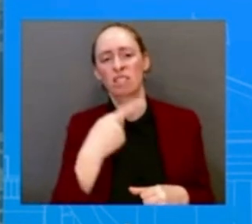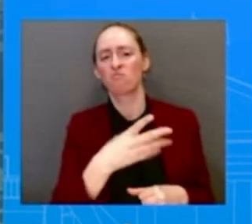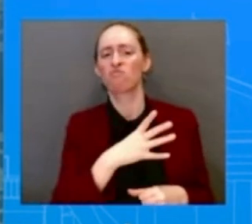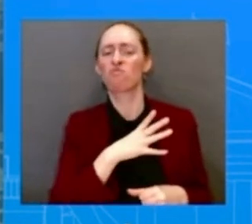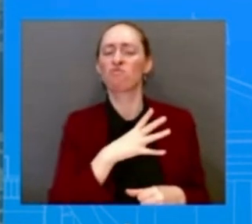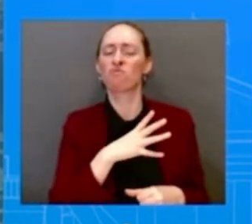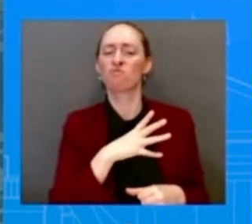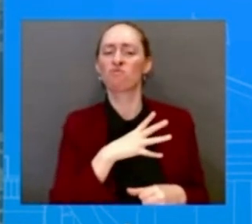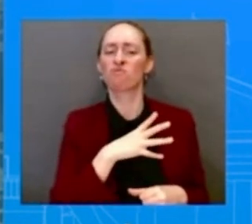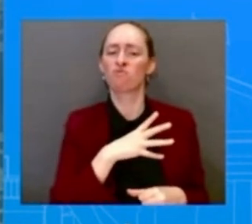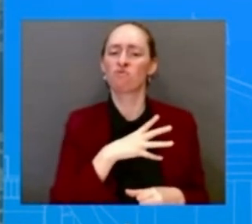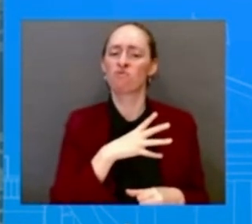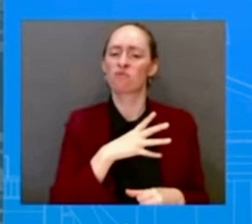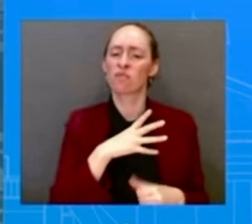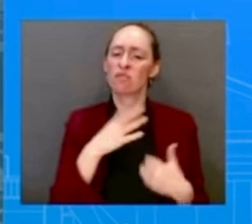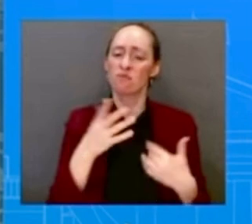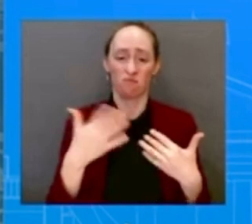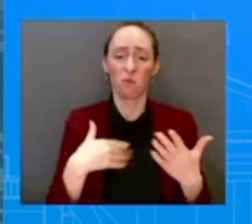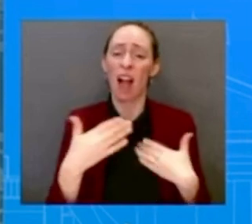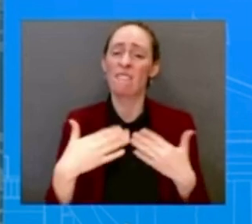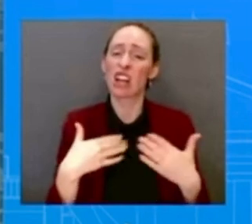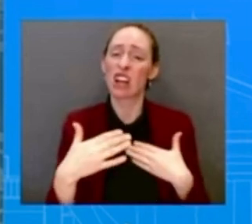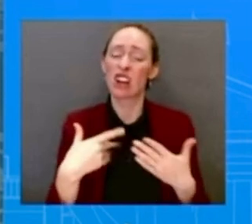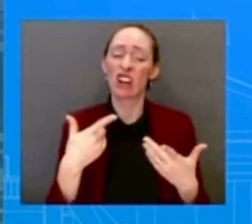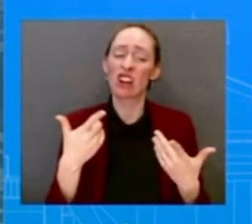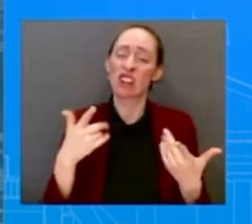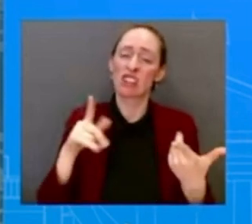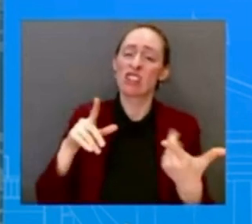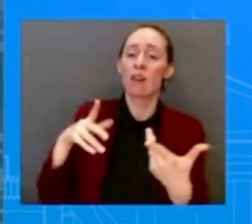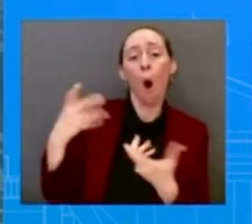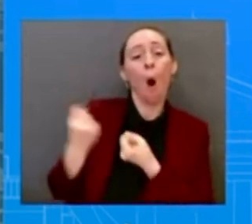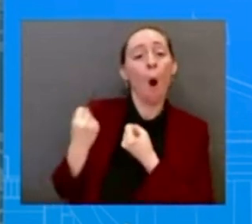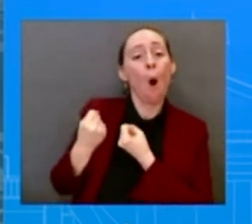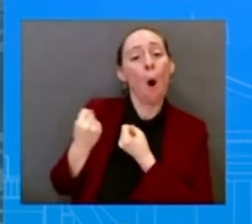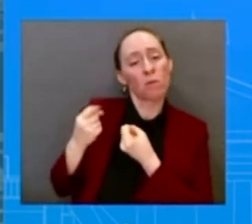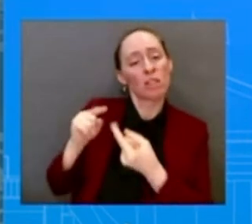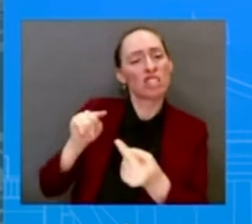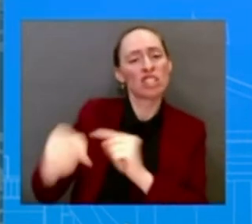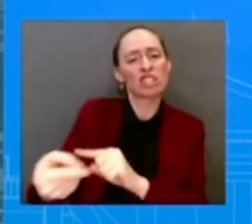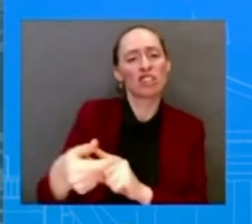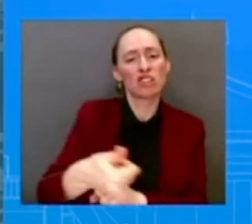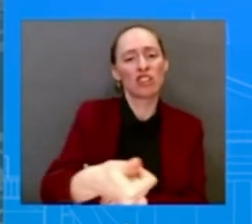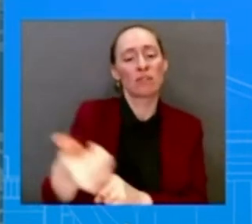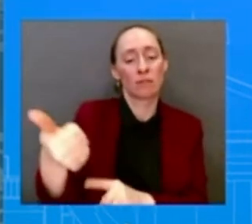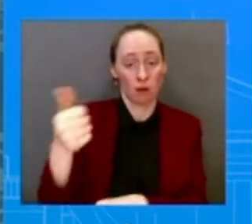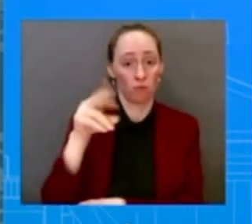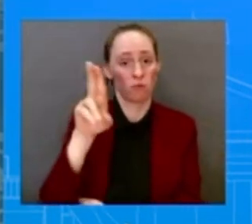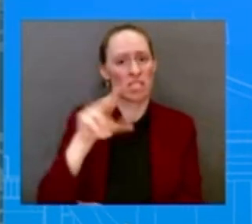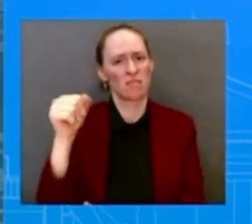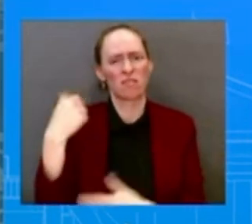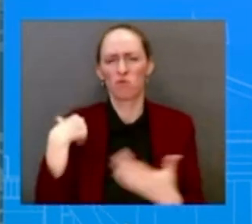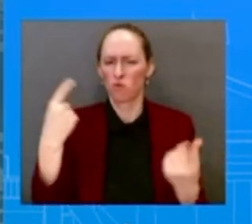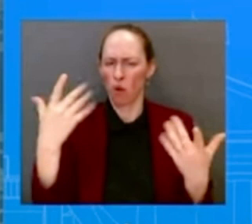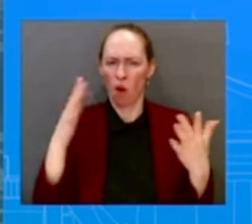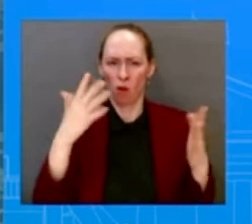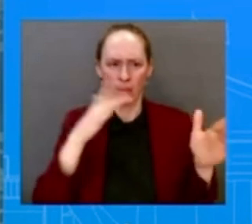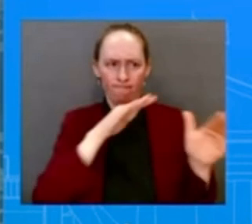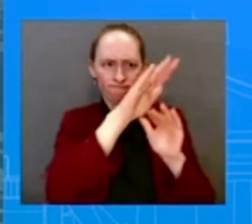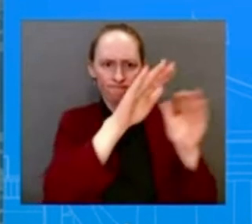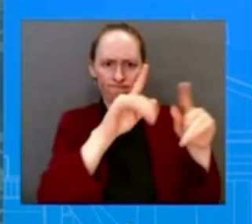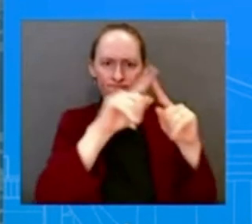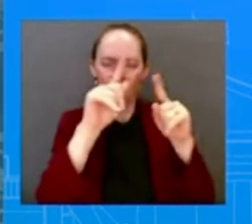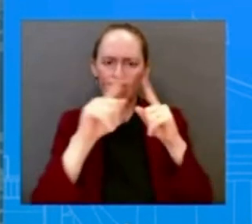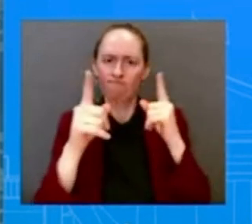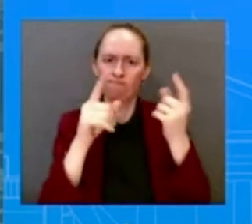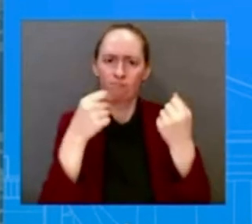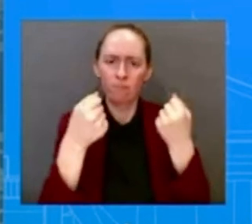States will do, have done, continue to do, is work with allies and partners to make sure we can better balance supply and demand, and try to